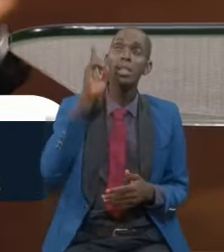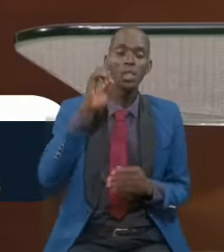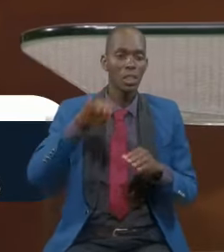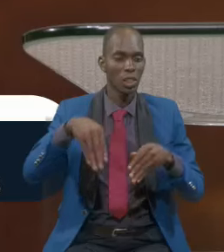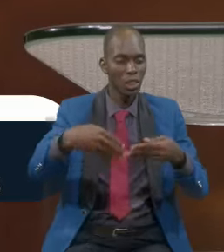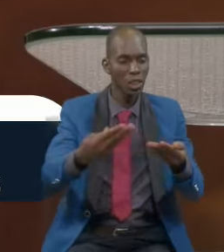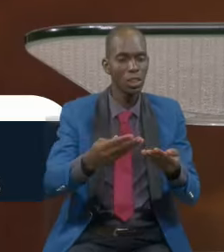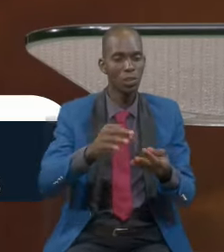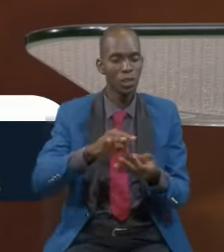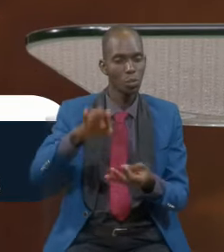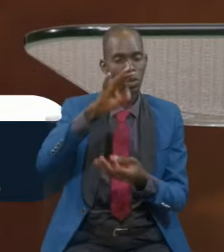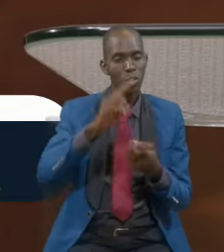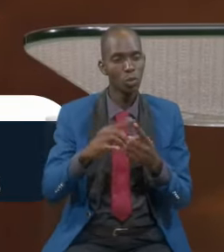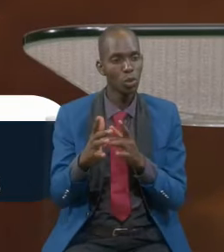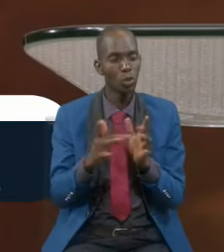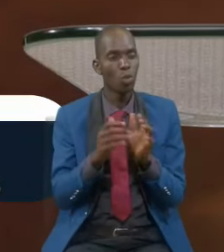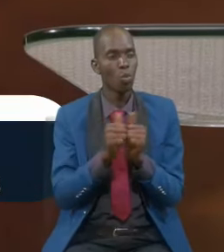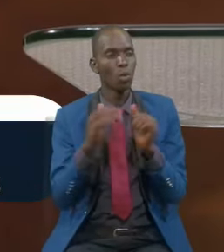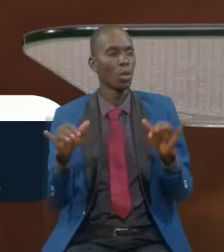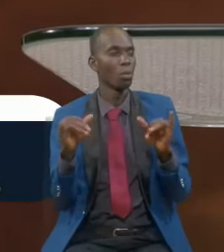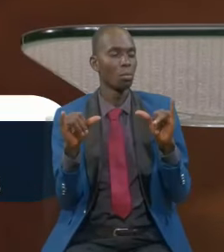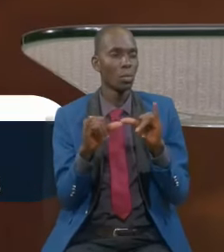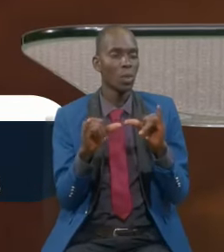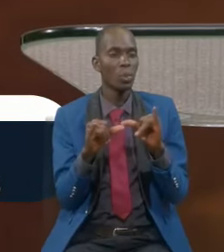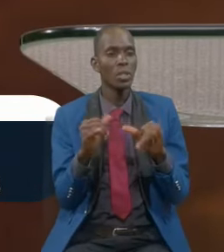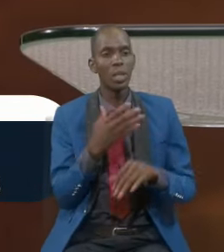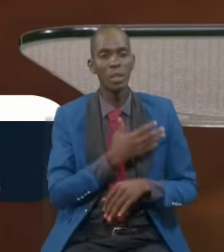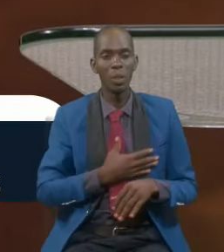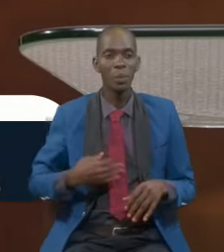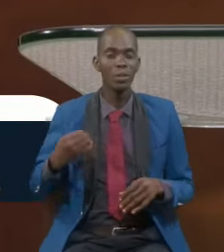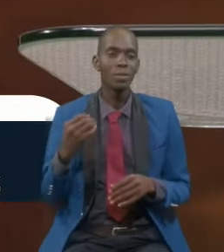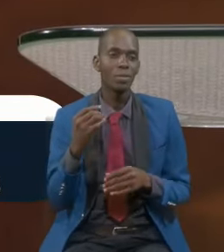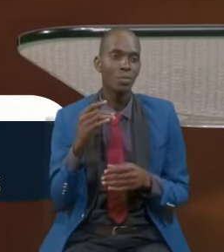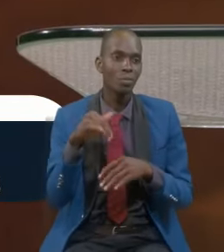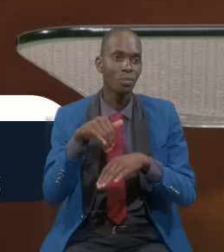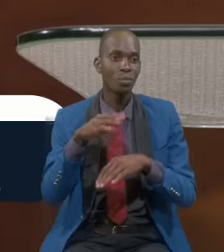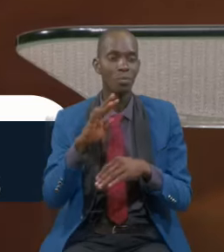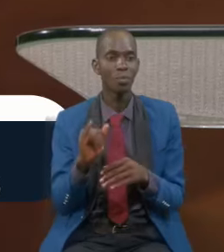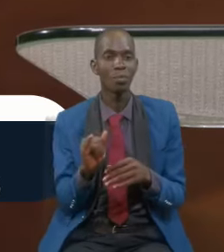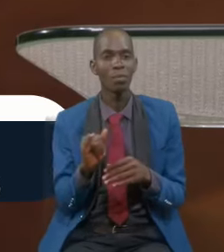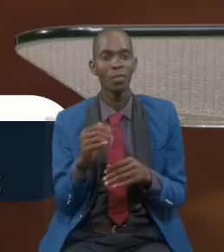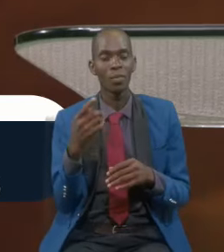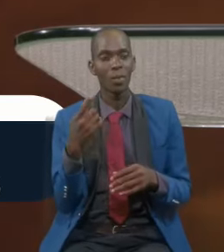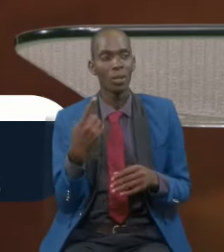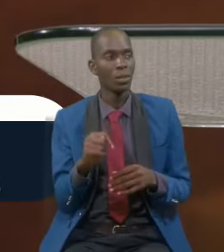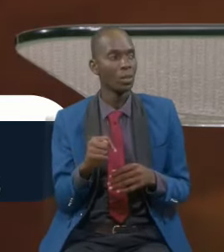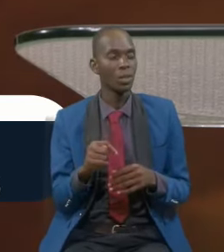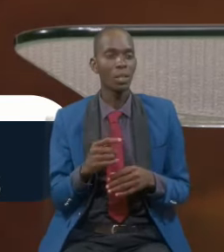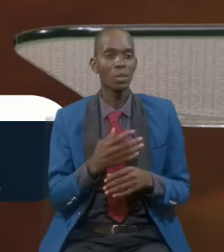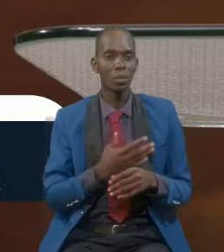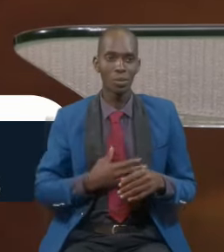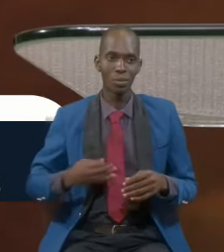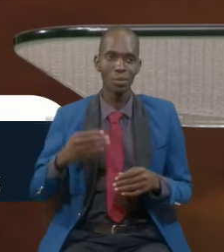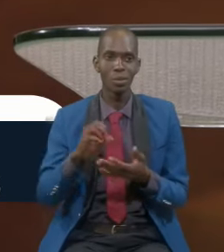him without measure. Sent by God, saturated by the